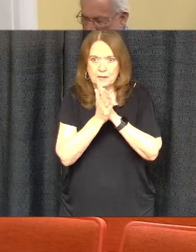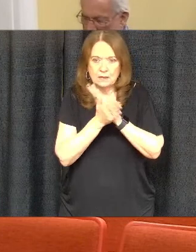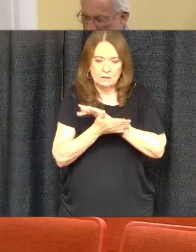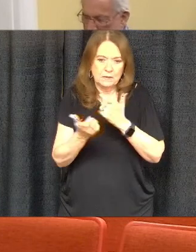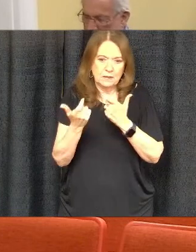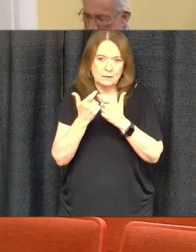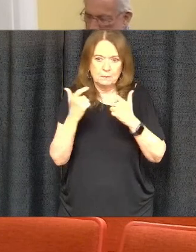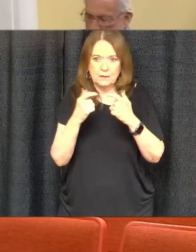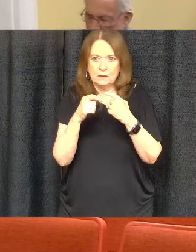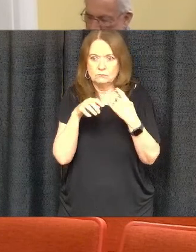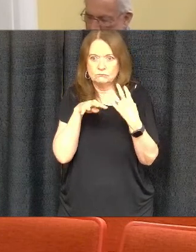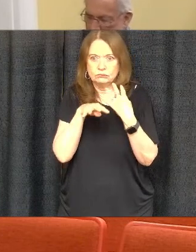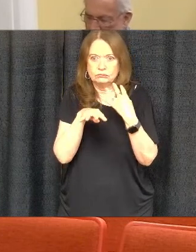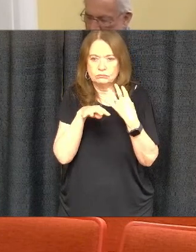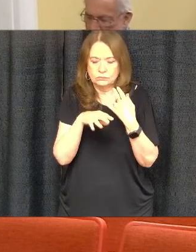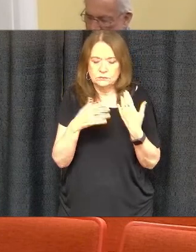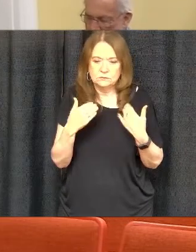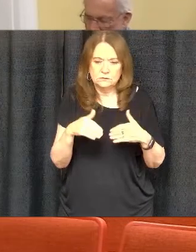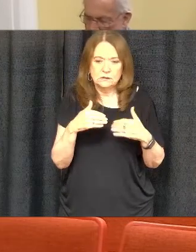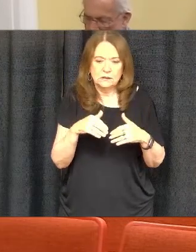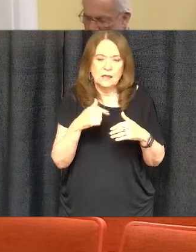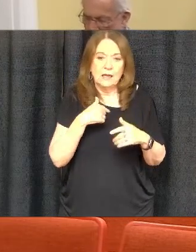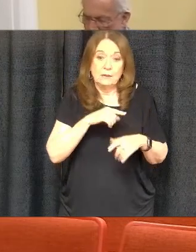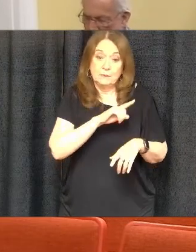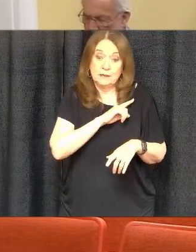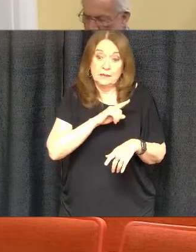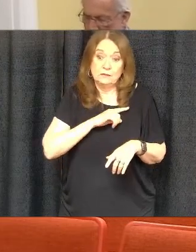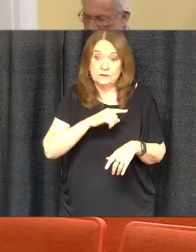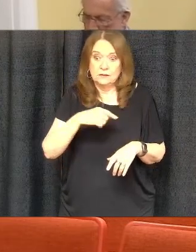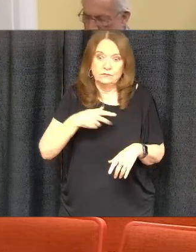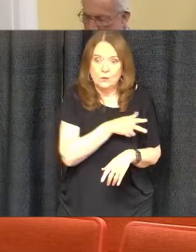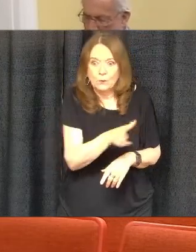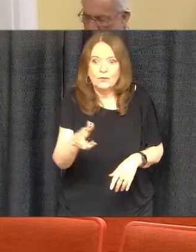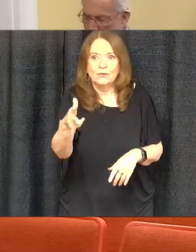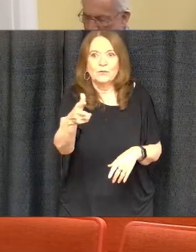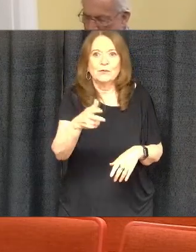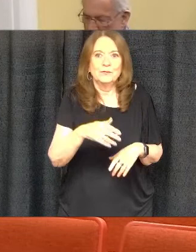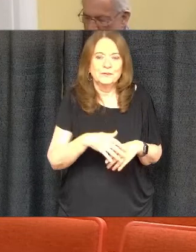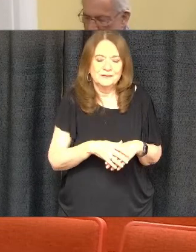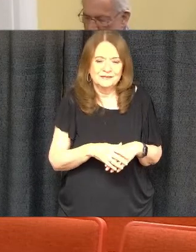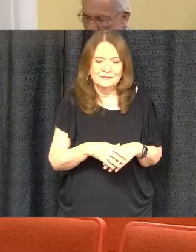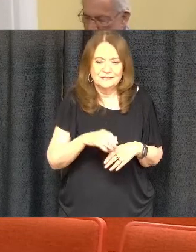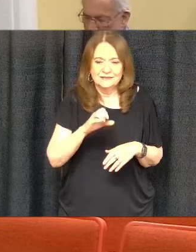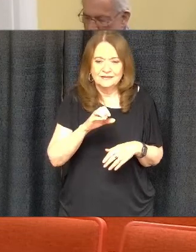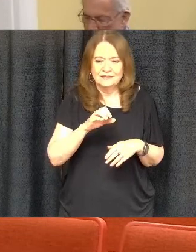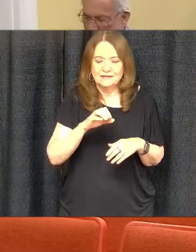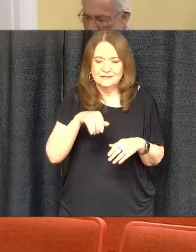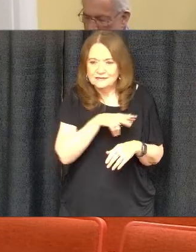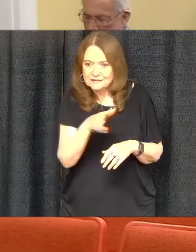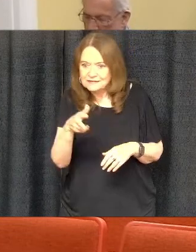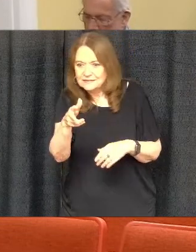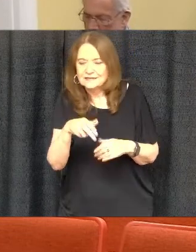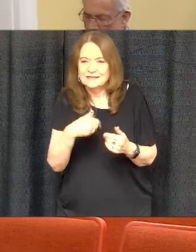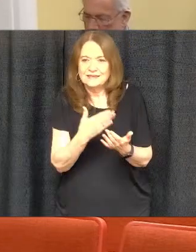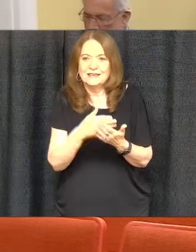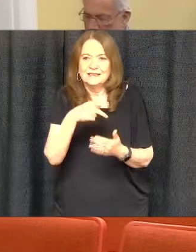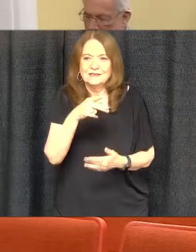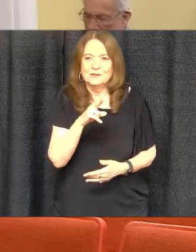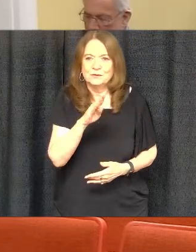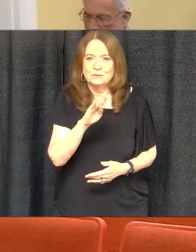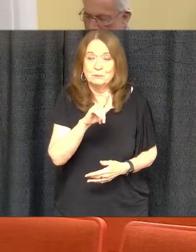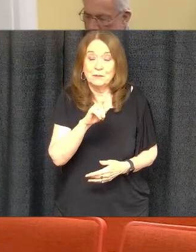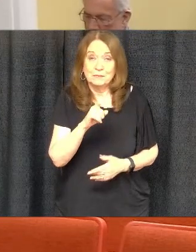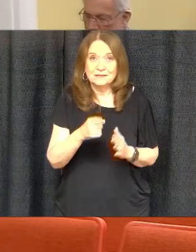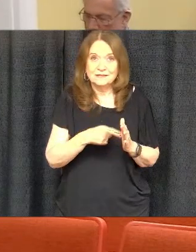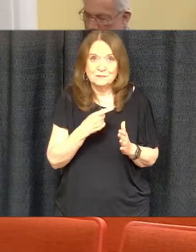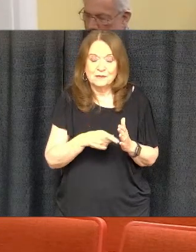and I live in that area. I'm guilty of cutting through Pea Ridge these days to get to Publix